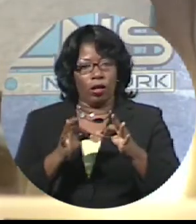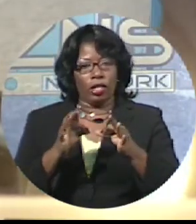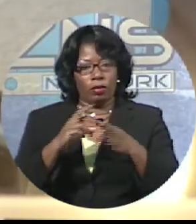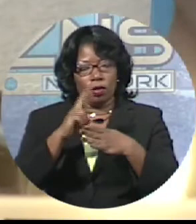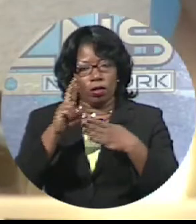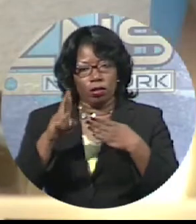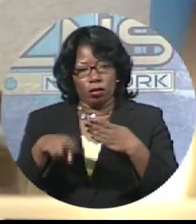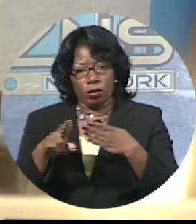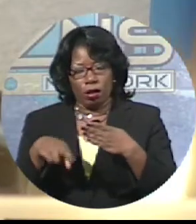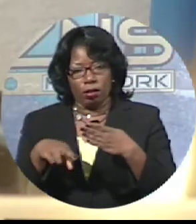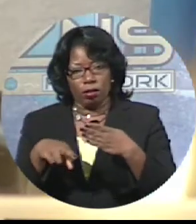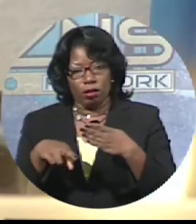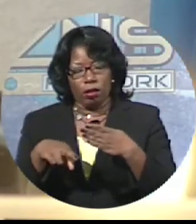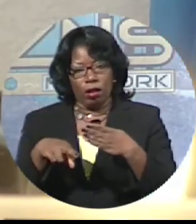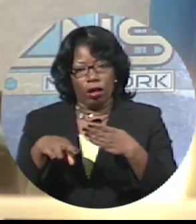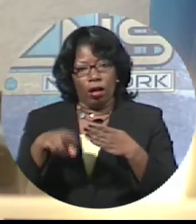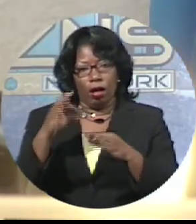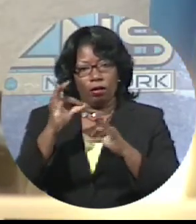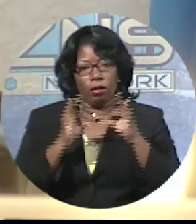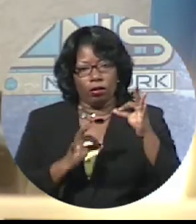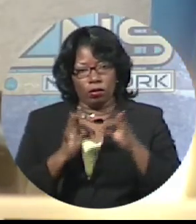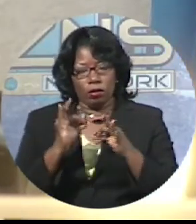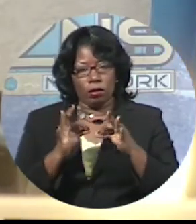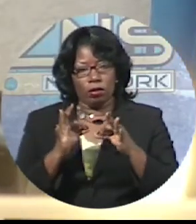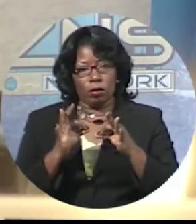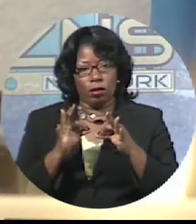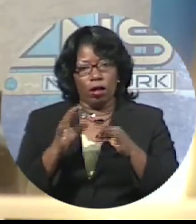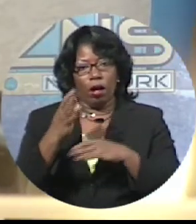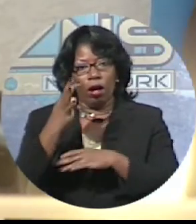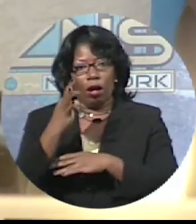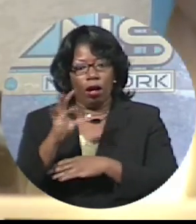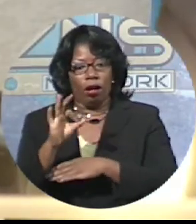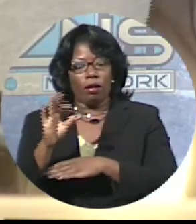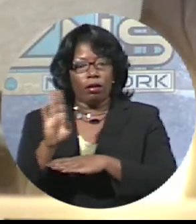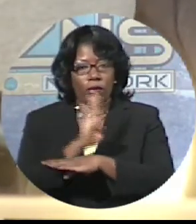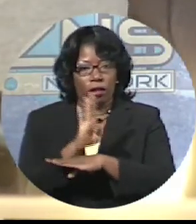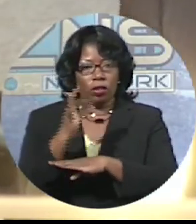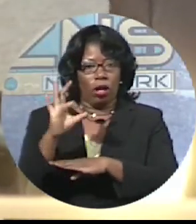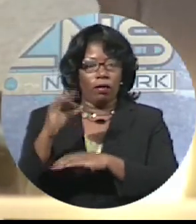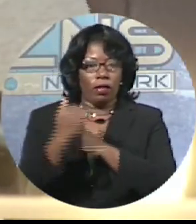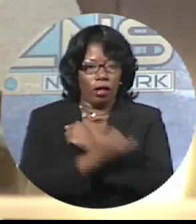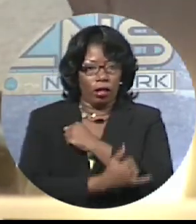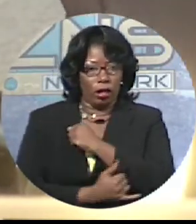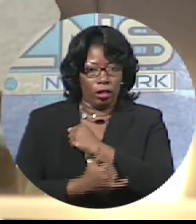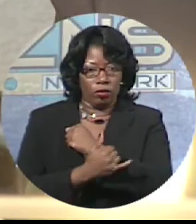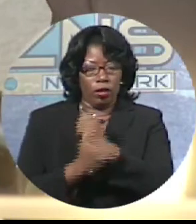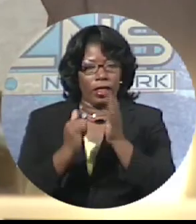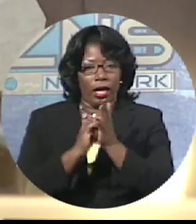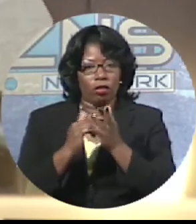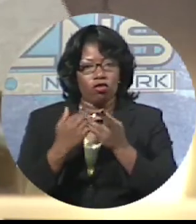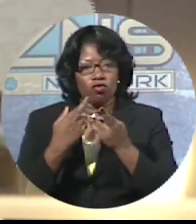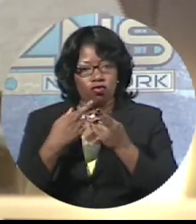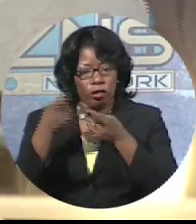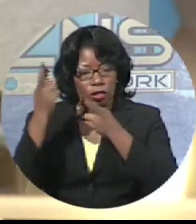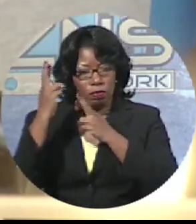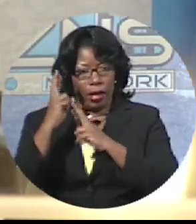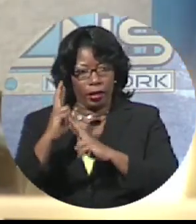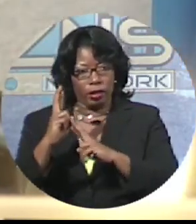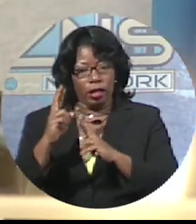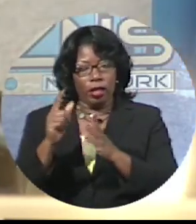executive as well as the judicial and legislative branches of our country, so that the respect for the rule of law is